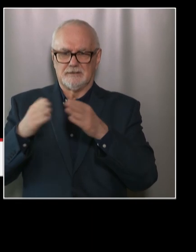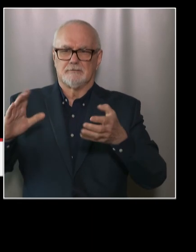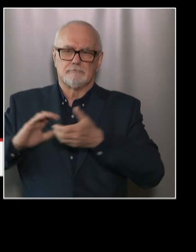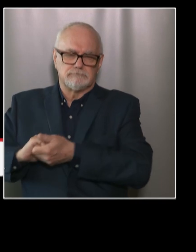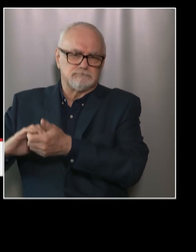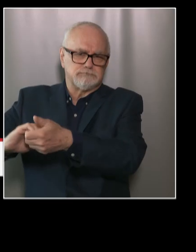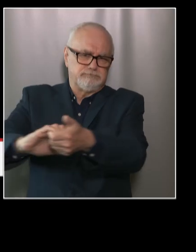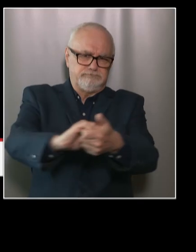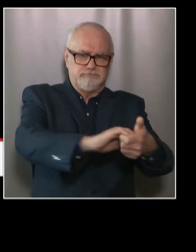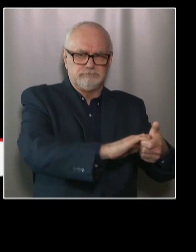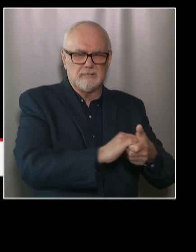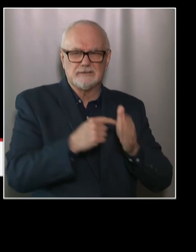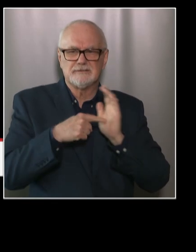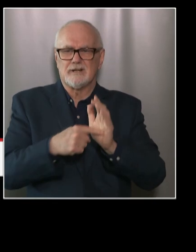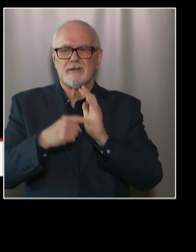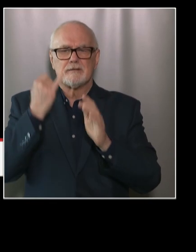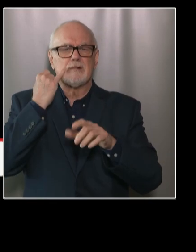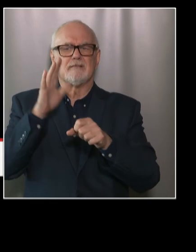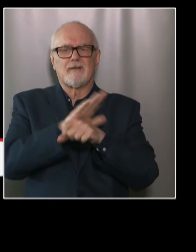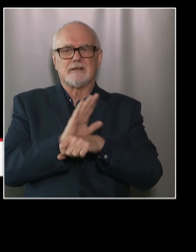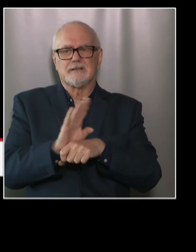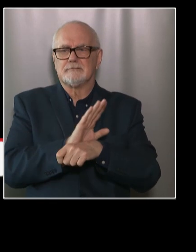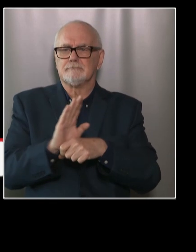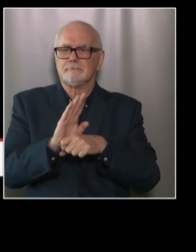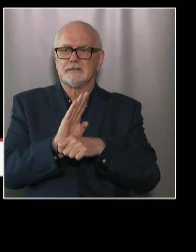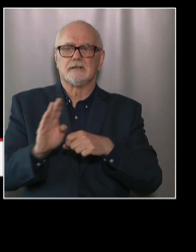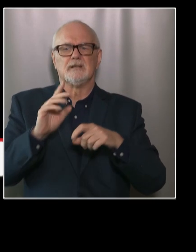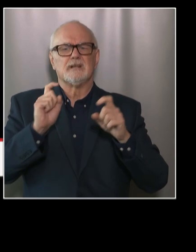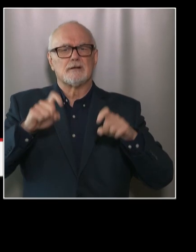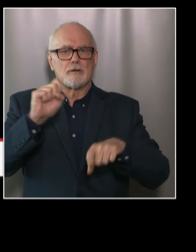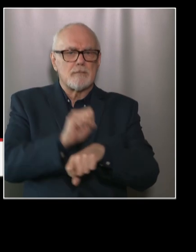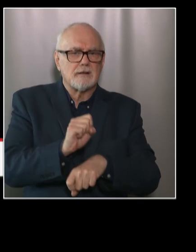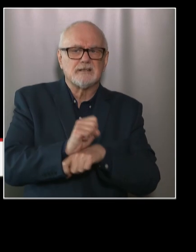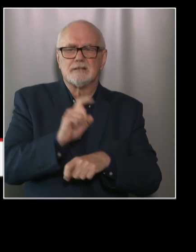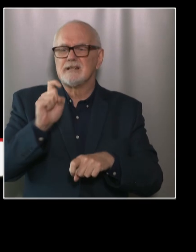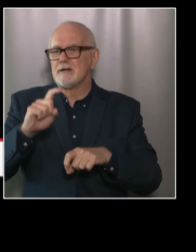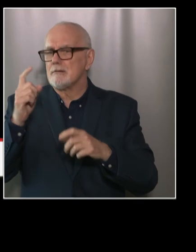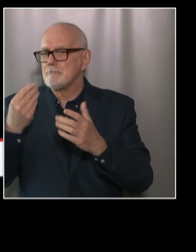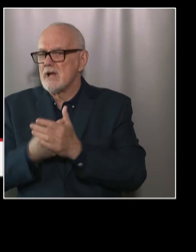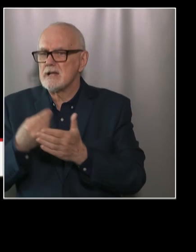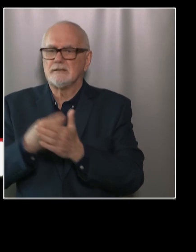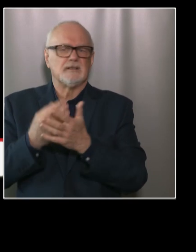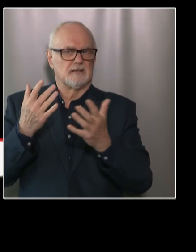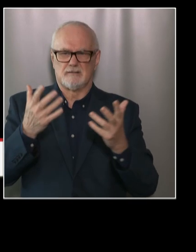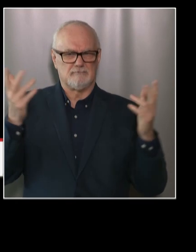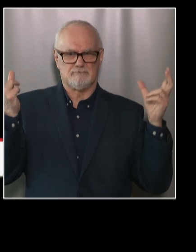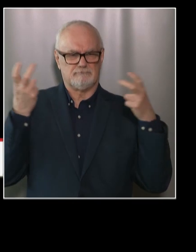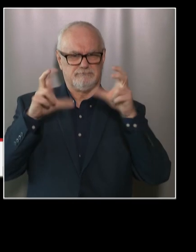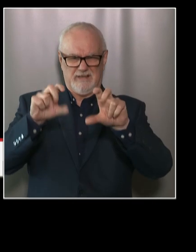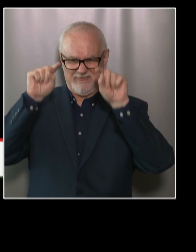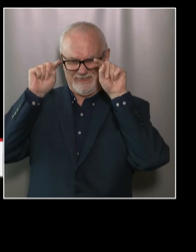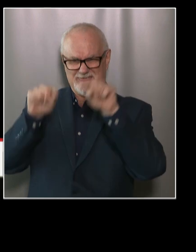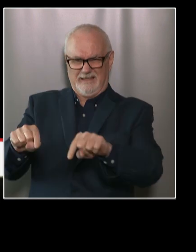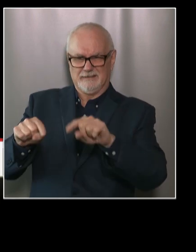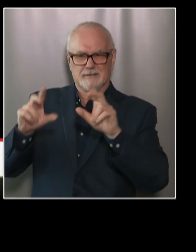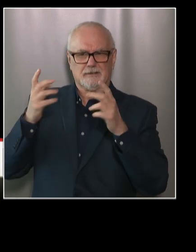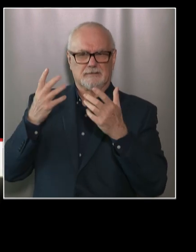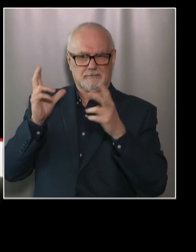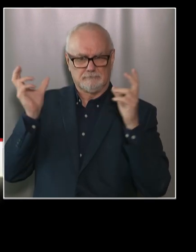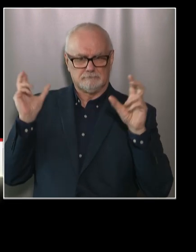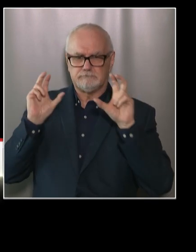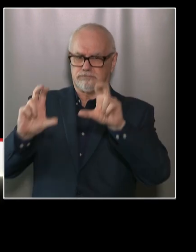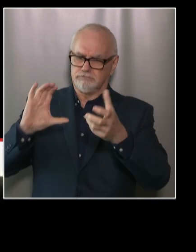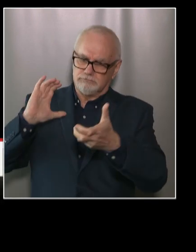housing, jobs, and revenue. And Mayor Bowser's steadfast leadership delivered this project. Please join